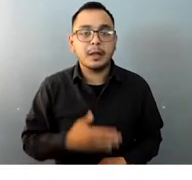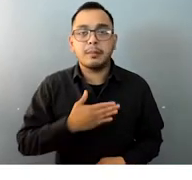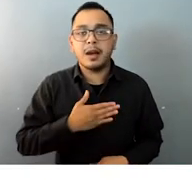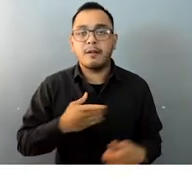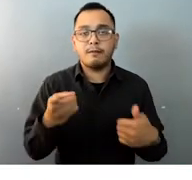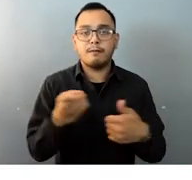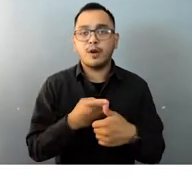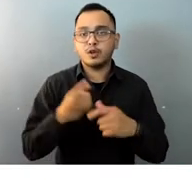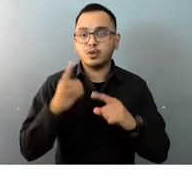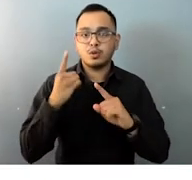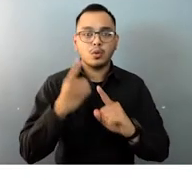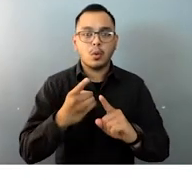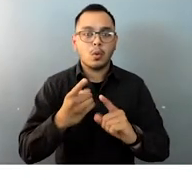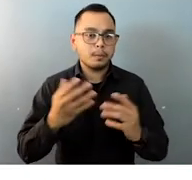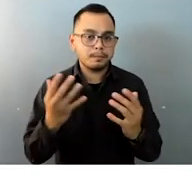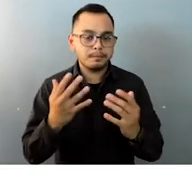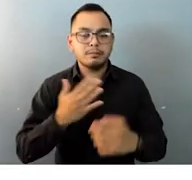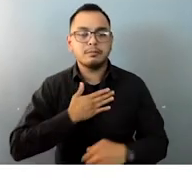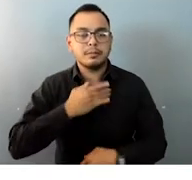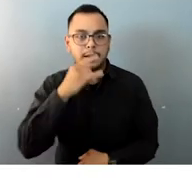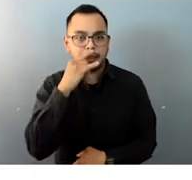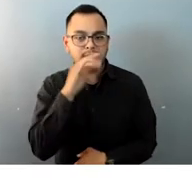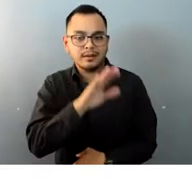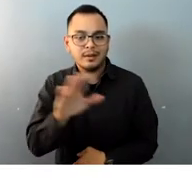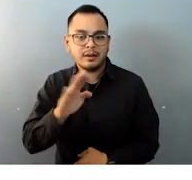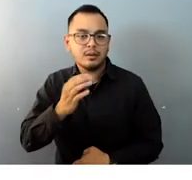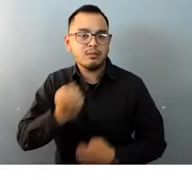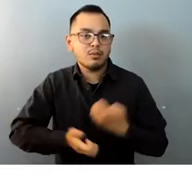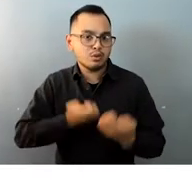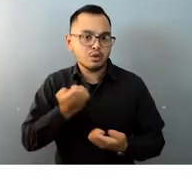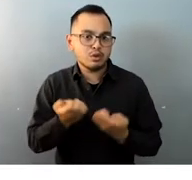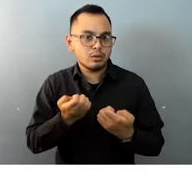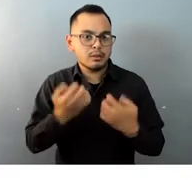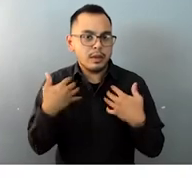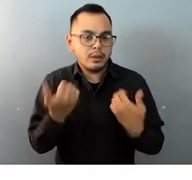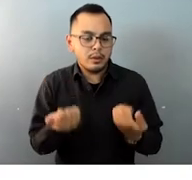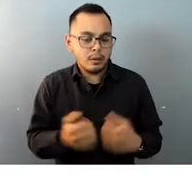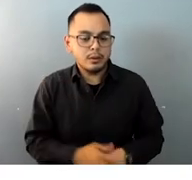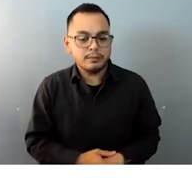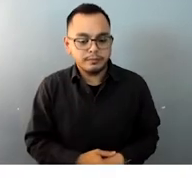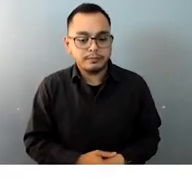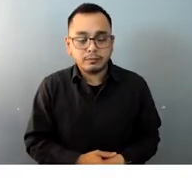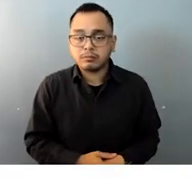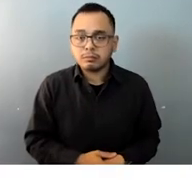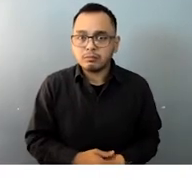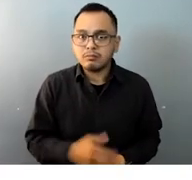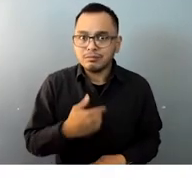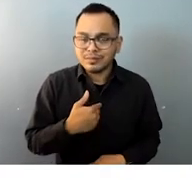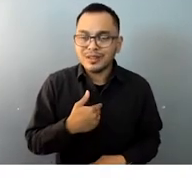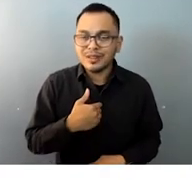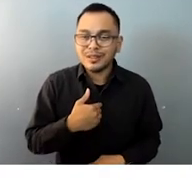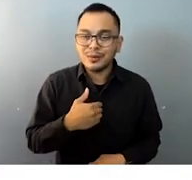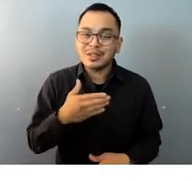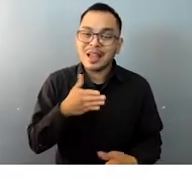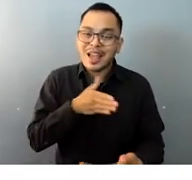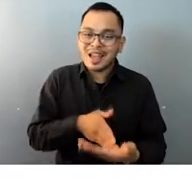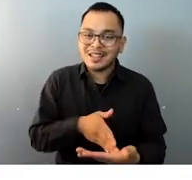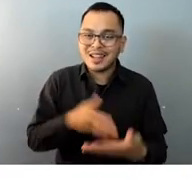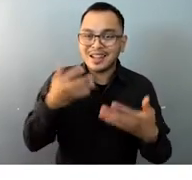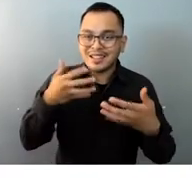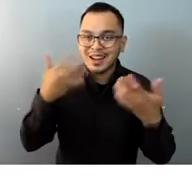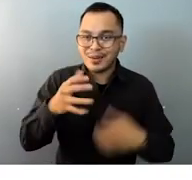So my first and foremost goal was my children's emotional well-being. So I was actually probably